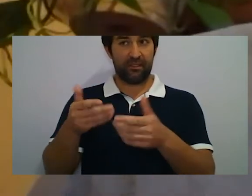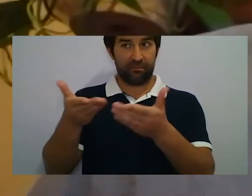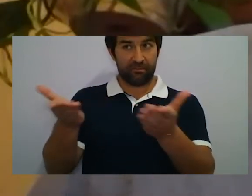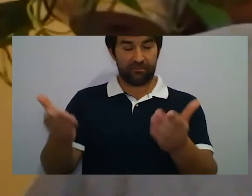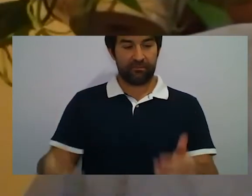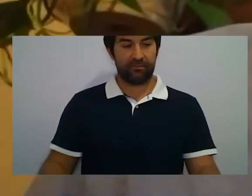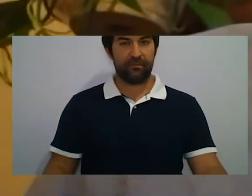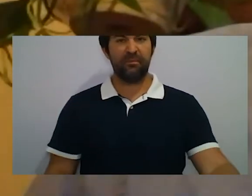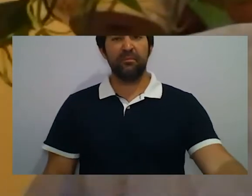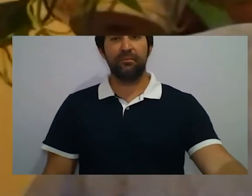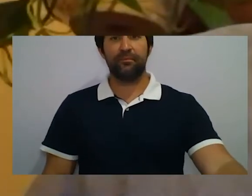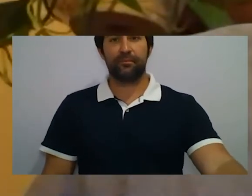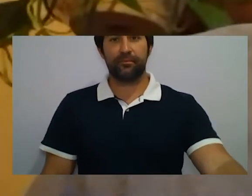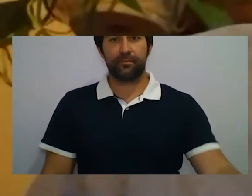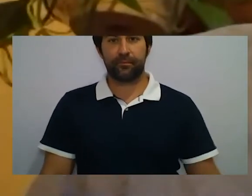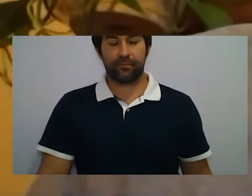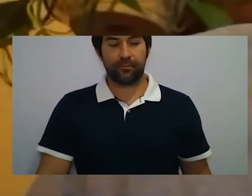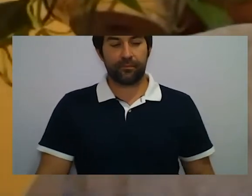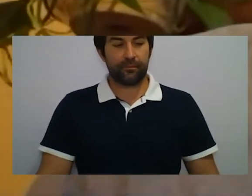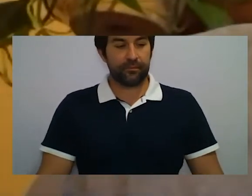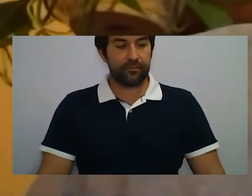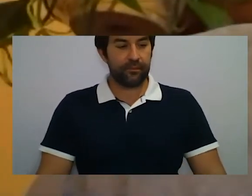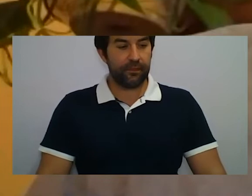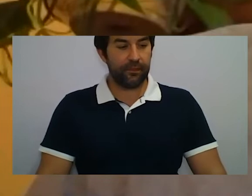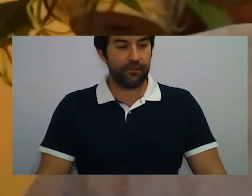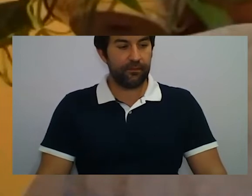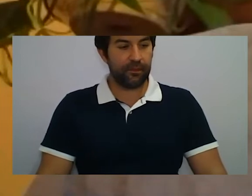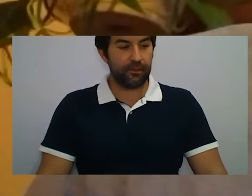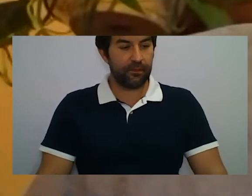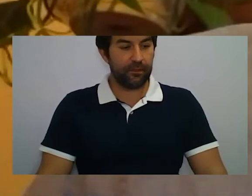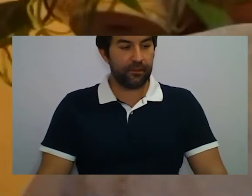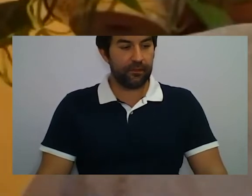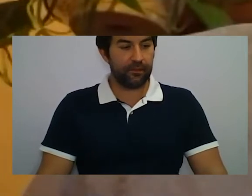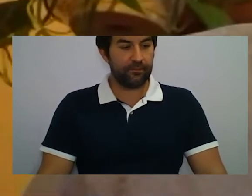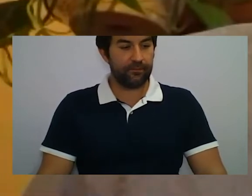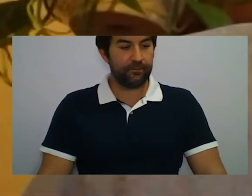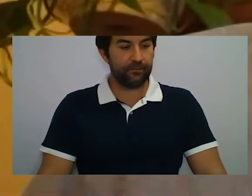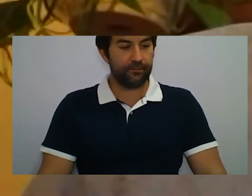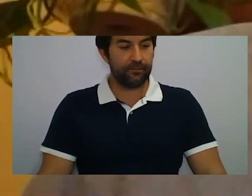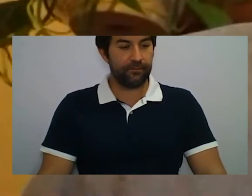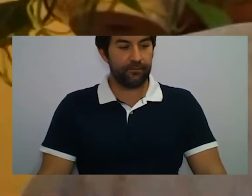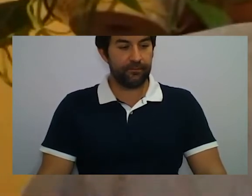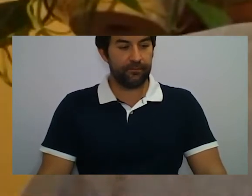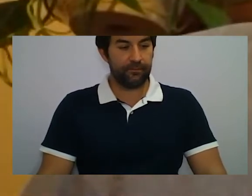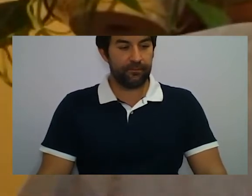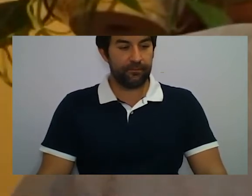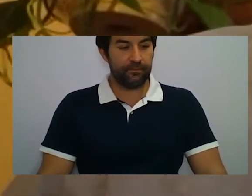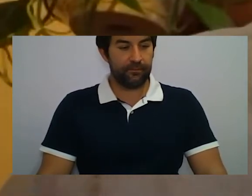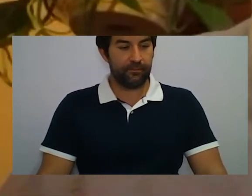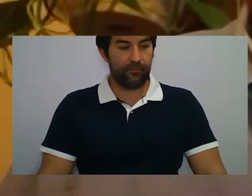populations, the more walk dependent populations, and the places that have a history of safety or speeding